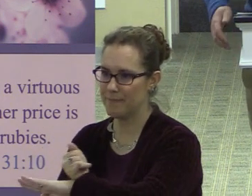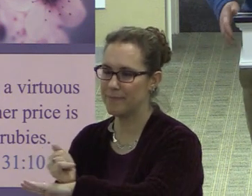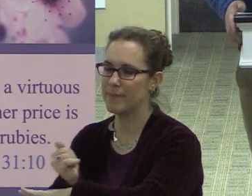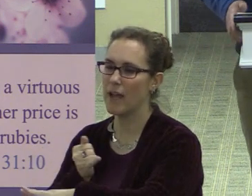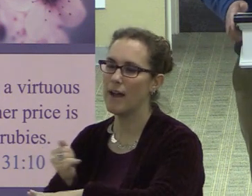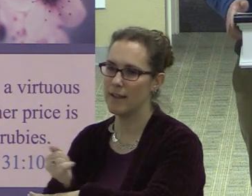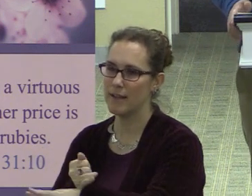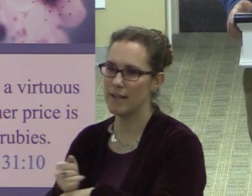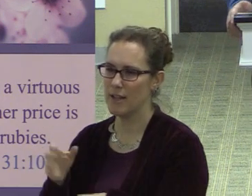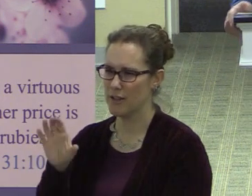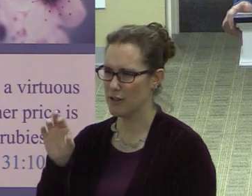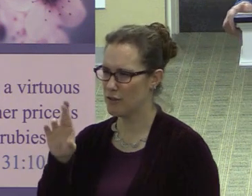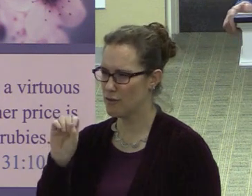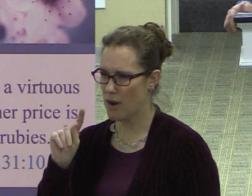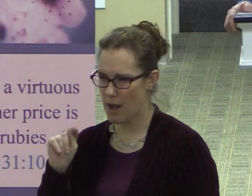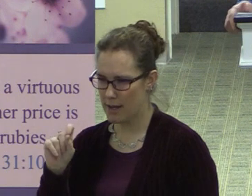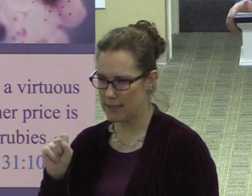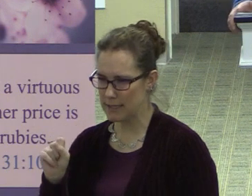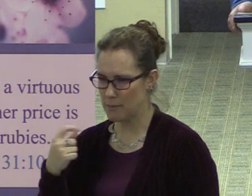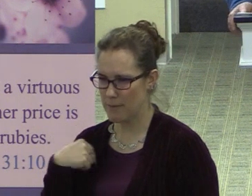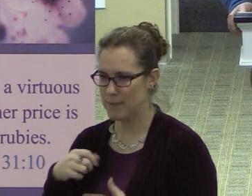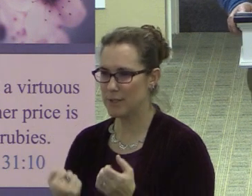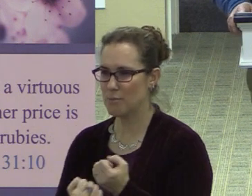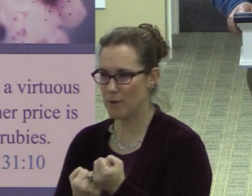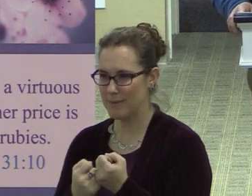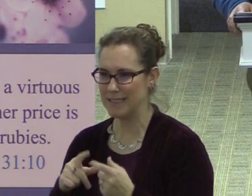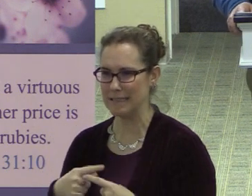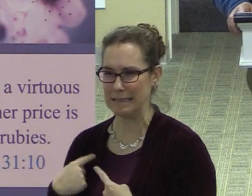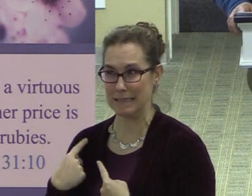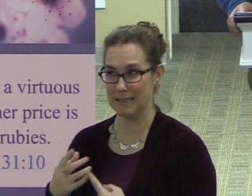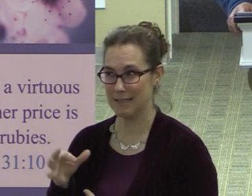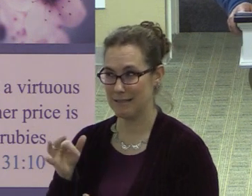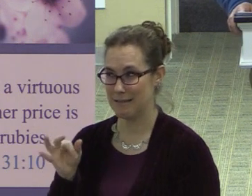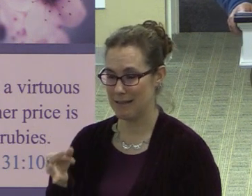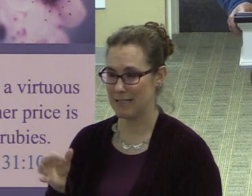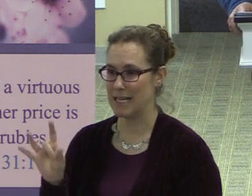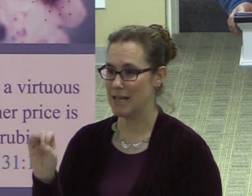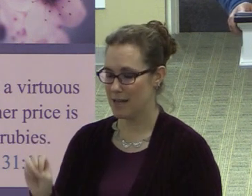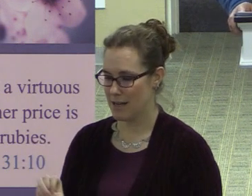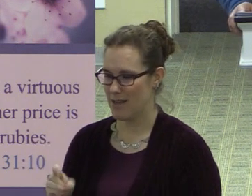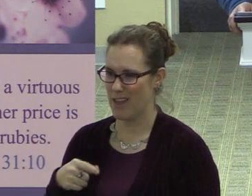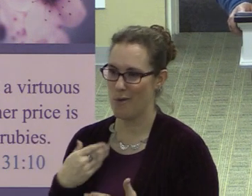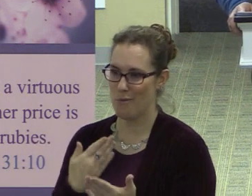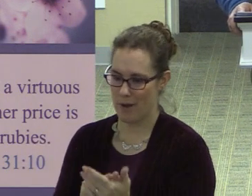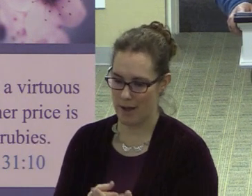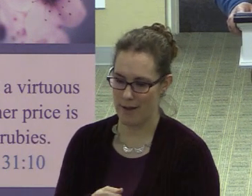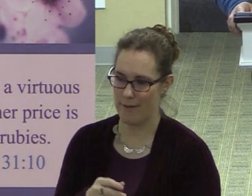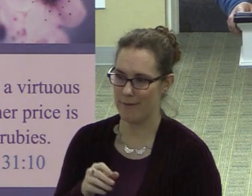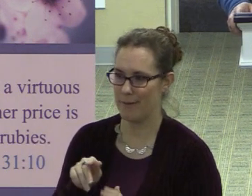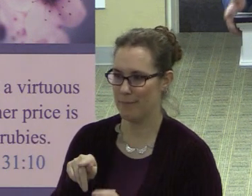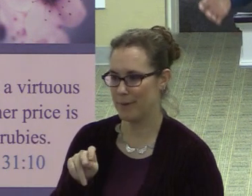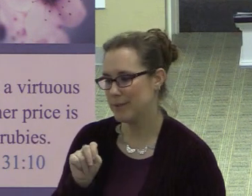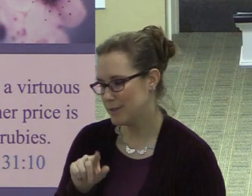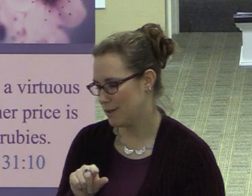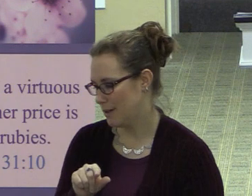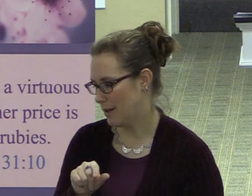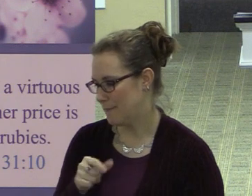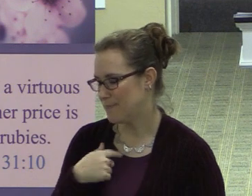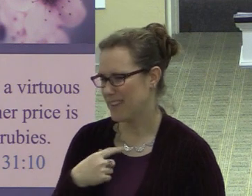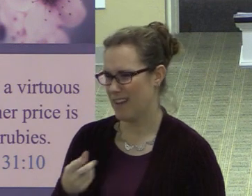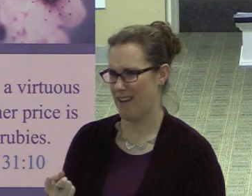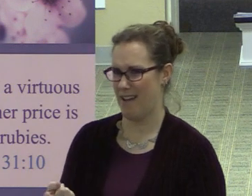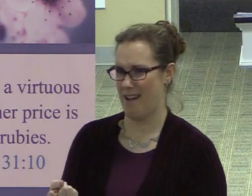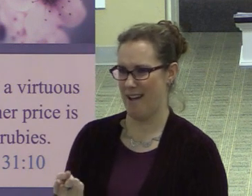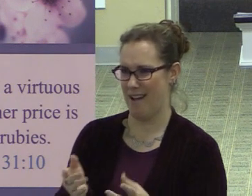the Crotts, since 1980, I think, was when they arrived in New Guinea. And anyhow, he'd asked me to come preach